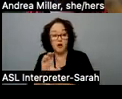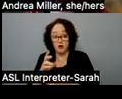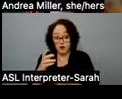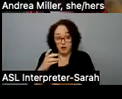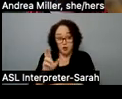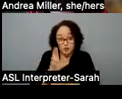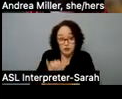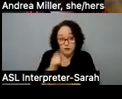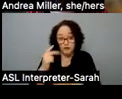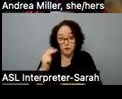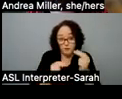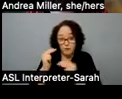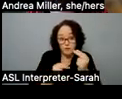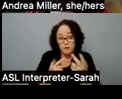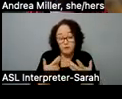probably the more